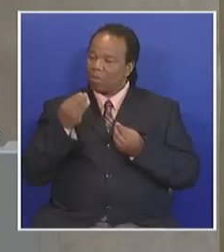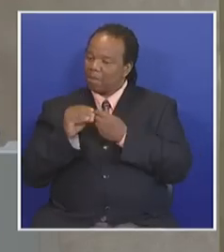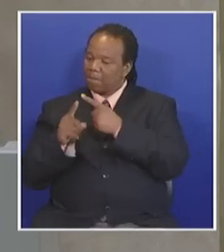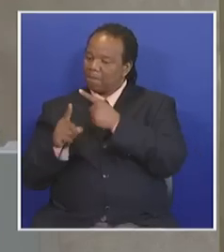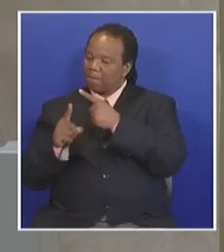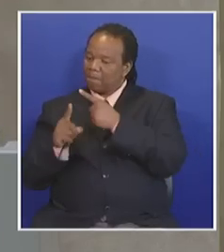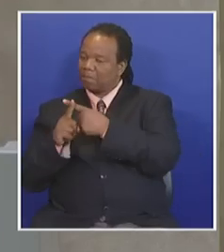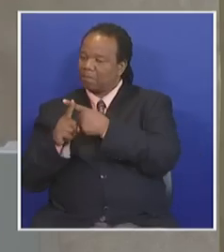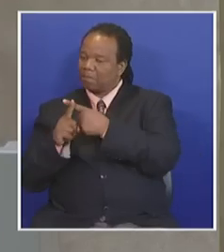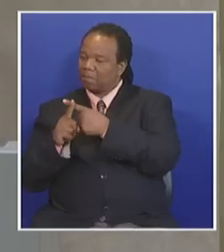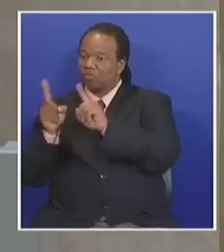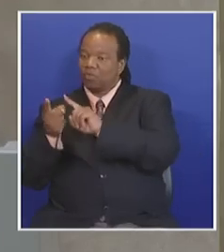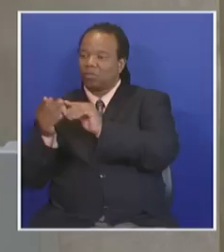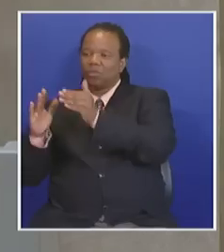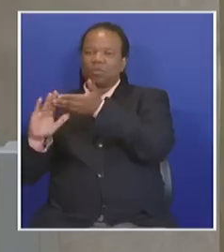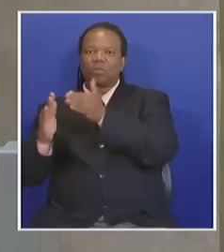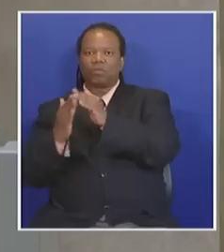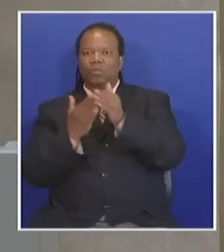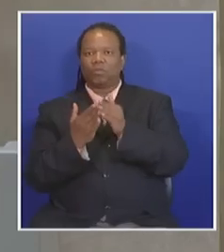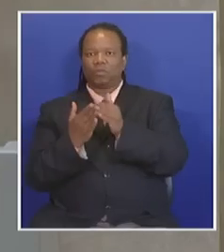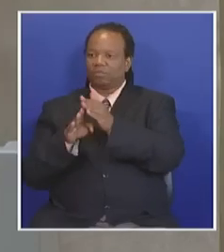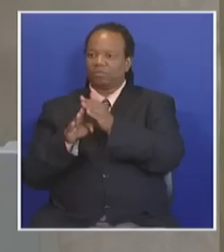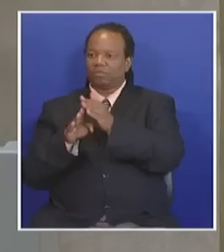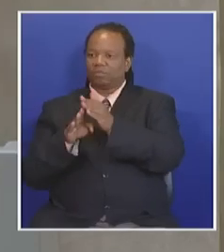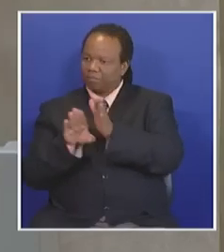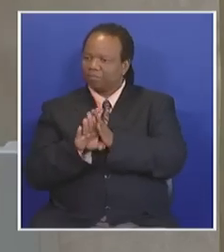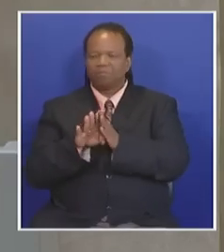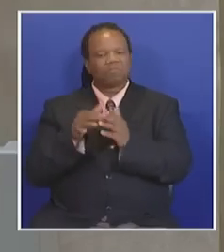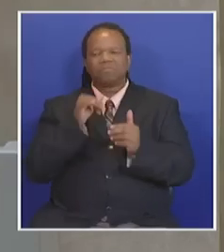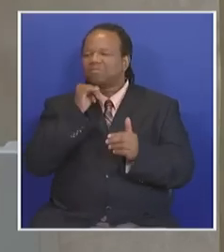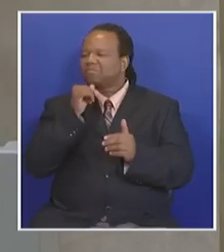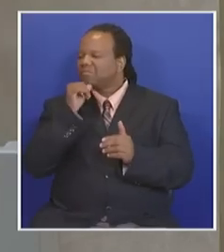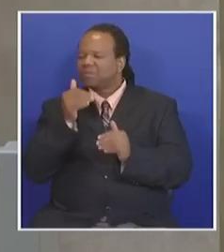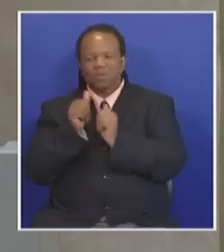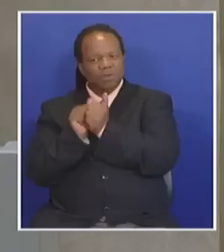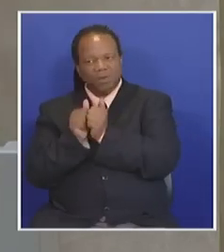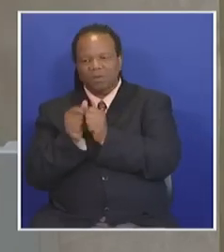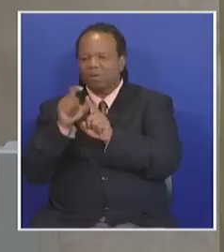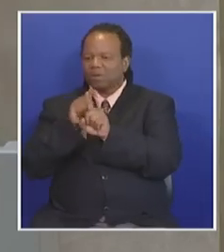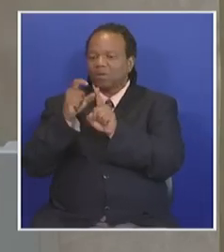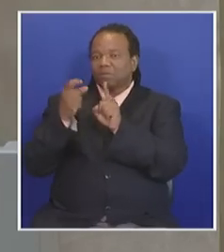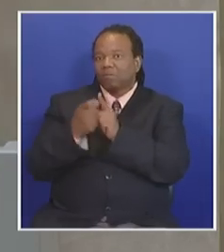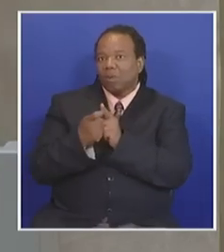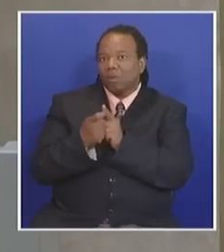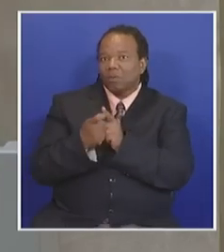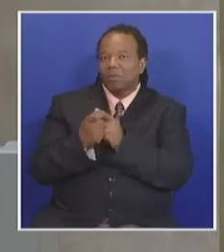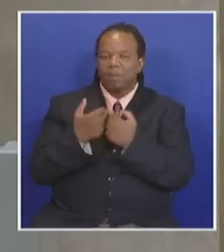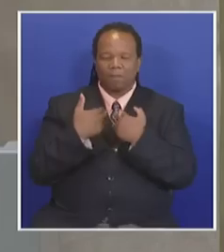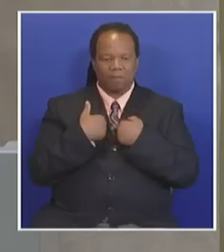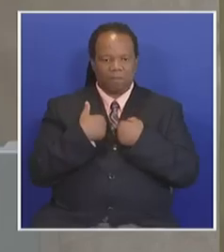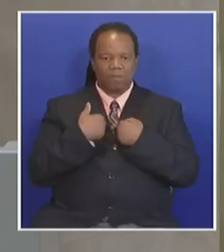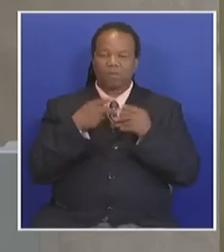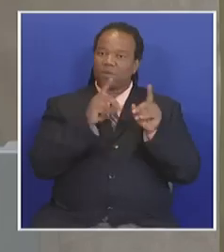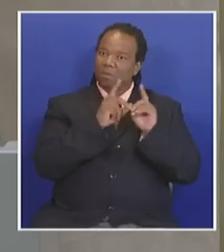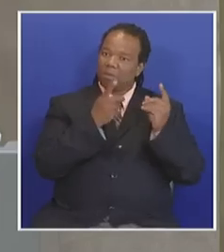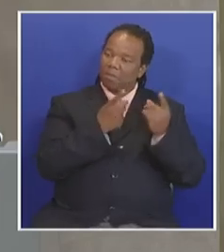Cape residents. Whether it be sport or cultural affairs, our department offers and delivers services which afford